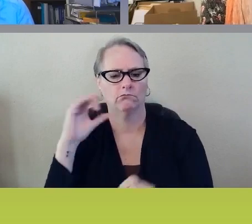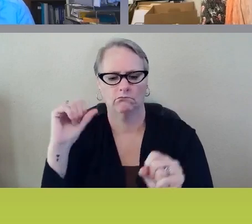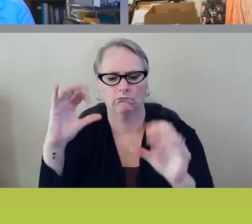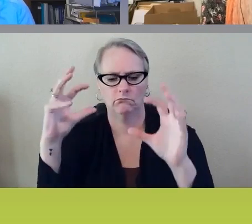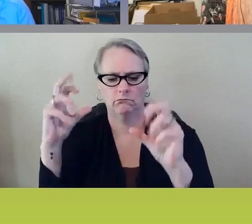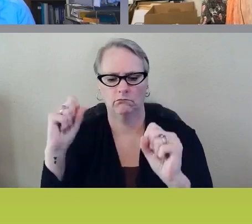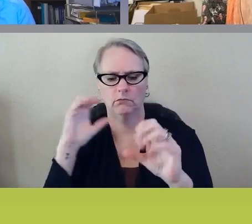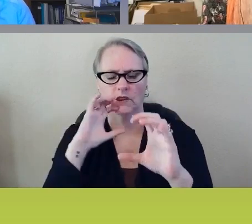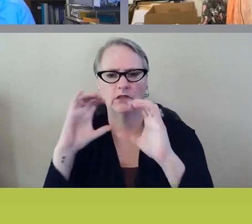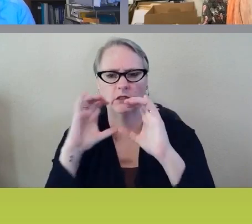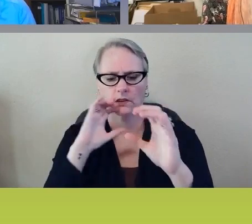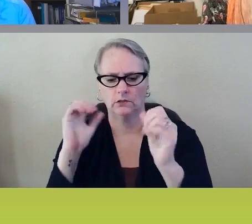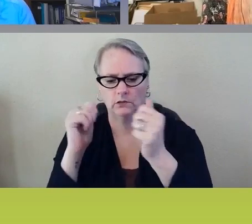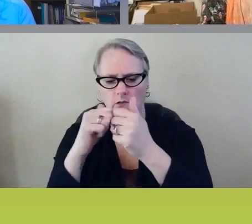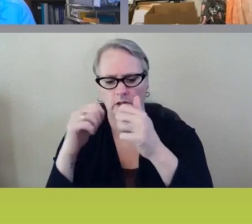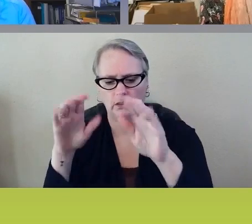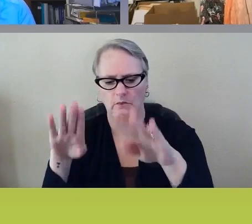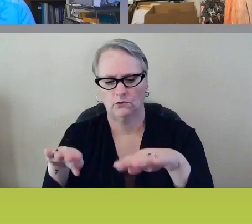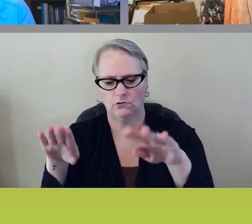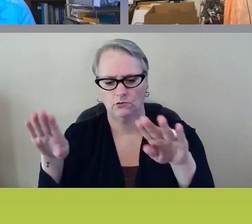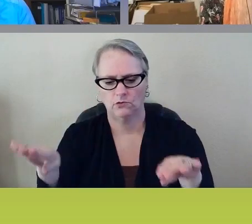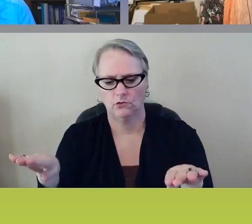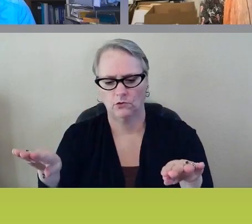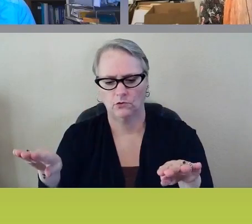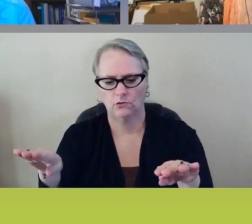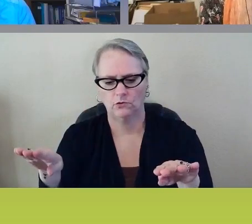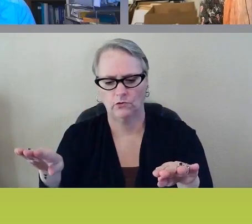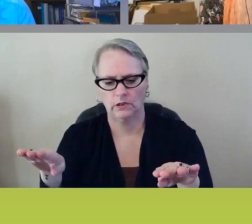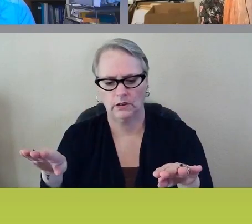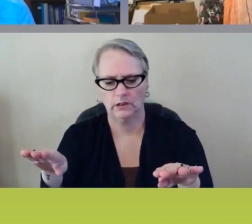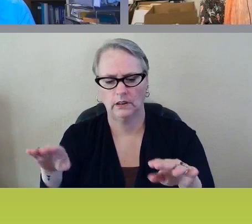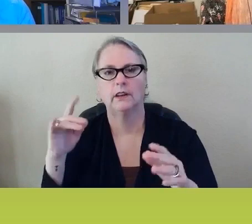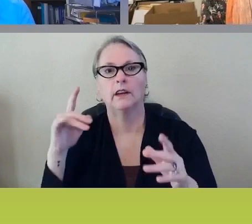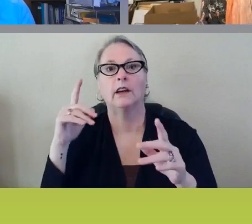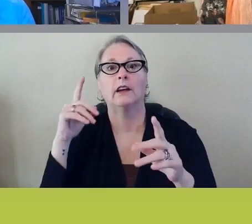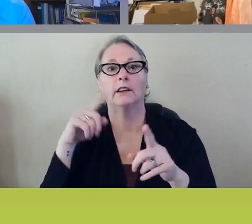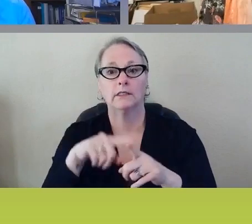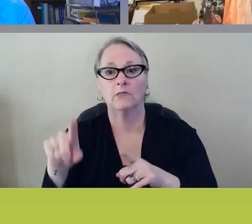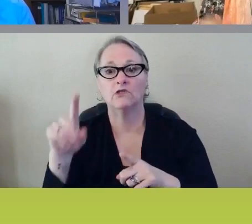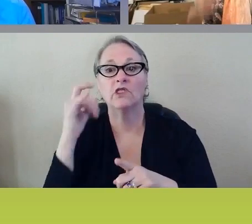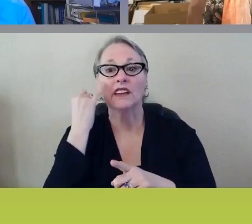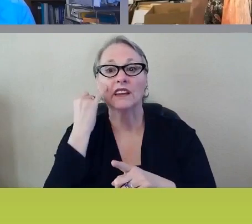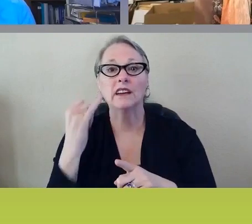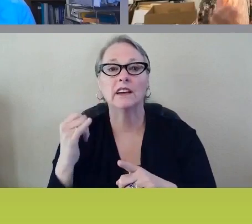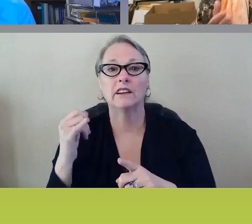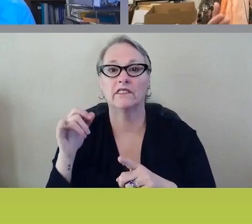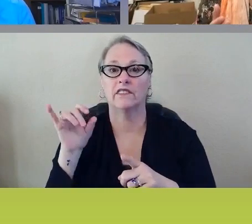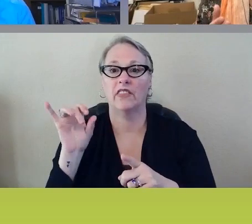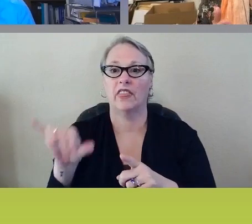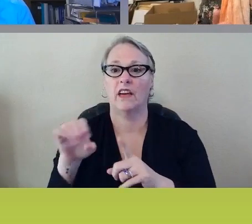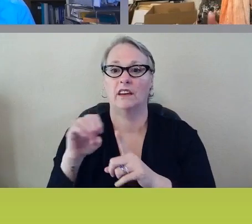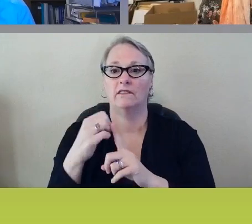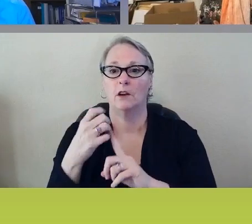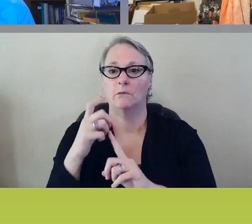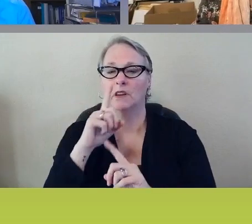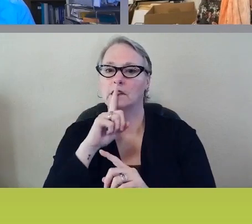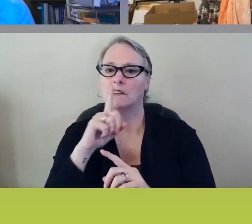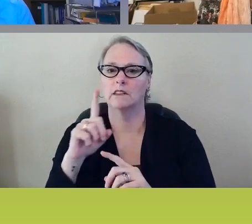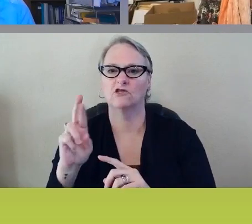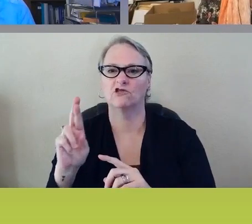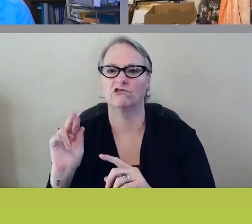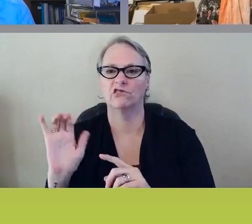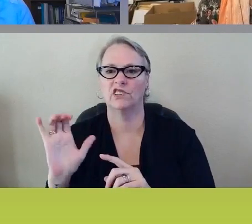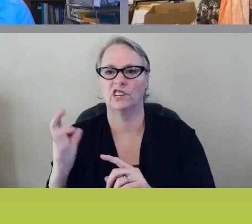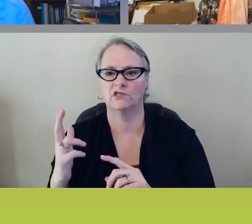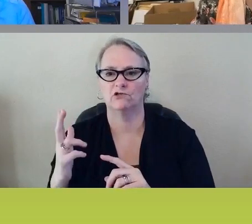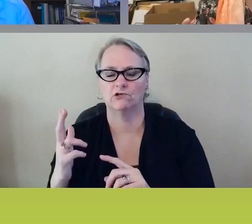conversations between children, especially if the environment is rich. Because if the environment is just a piece of play equipment and wood